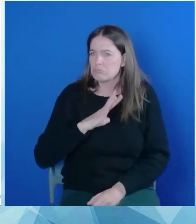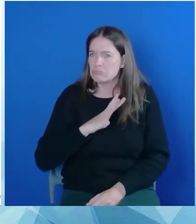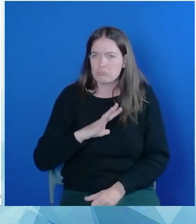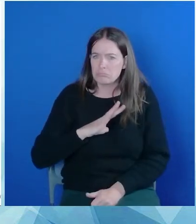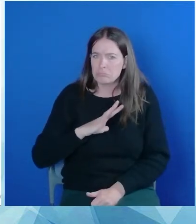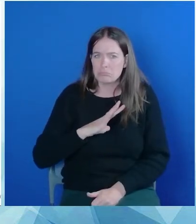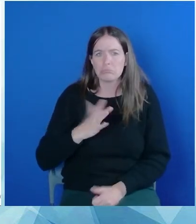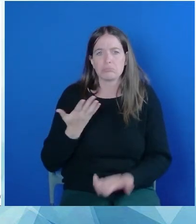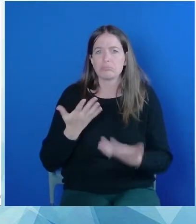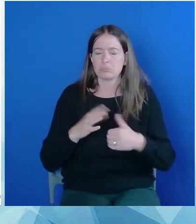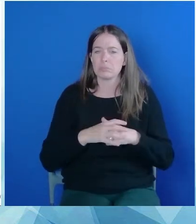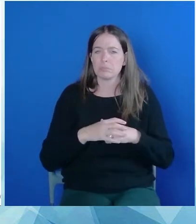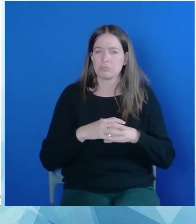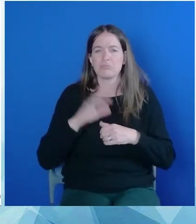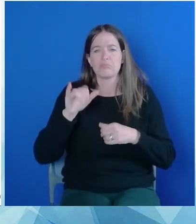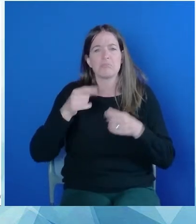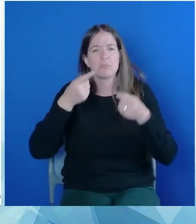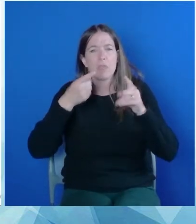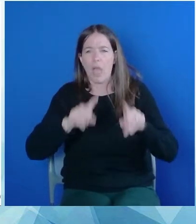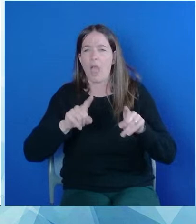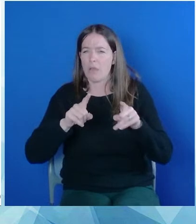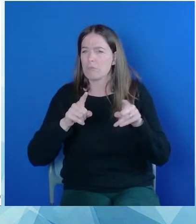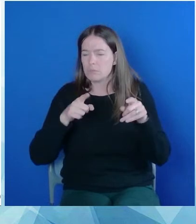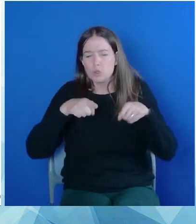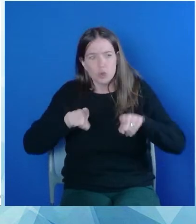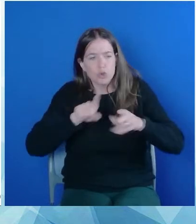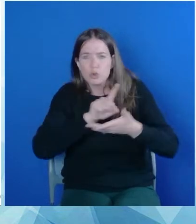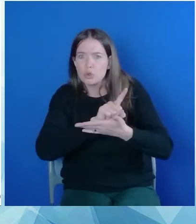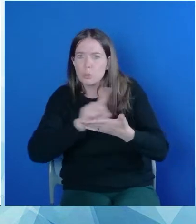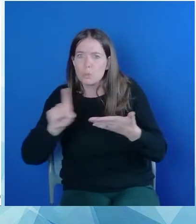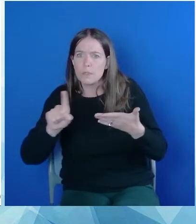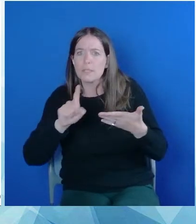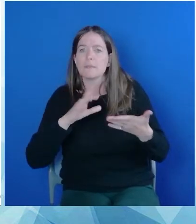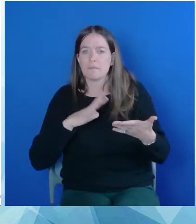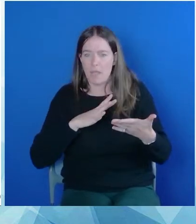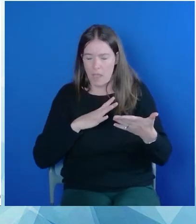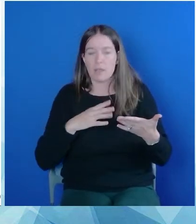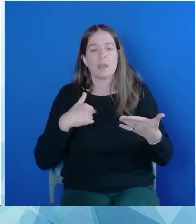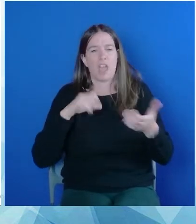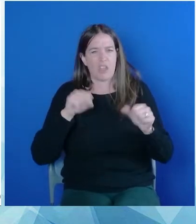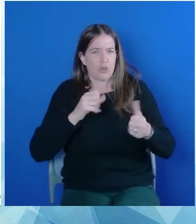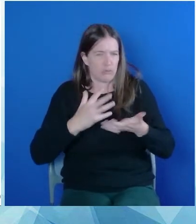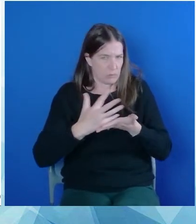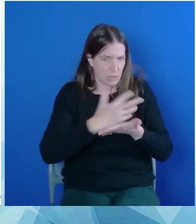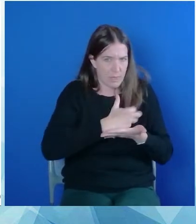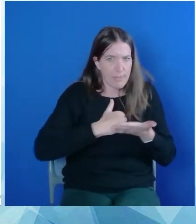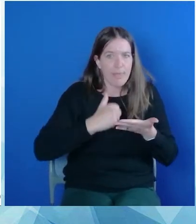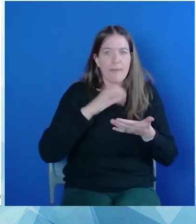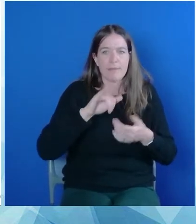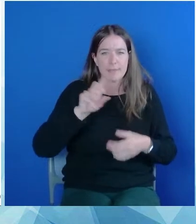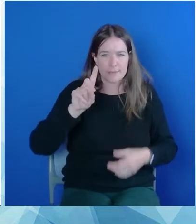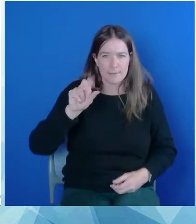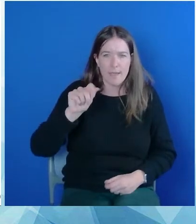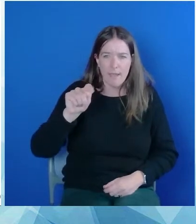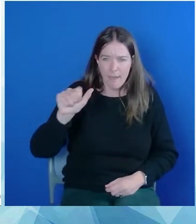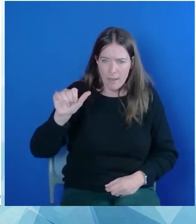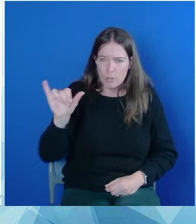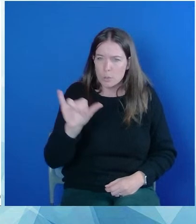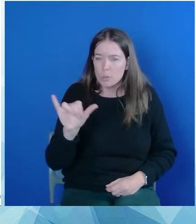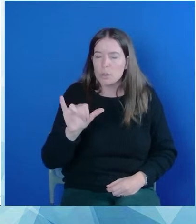that happens, several times in the week. And so I was able to capture some of that information as well, but it didn't really result